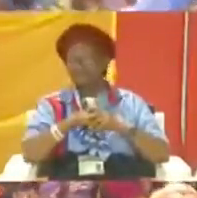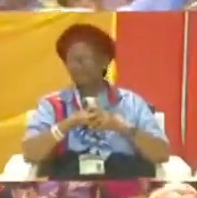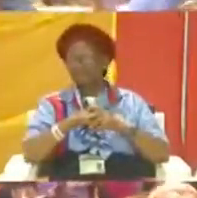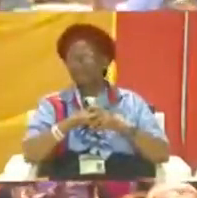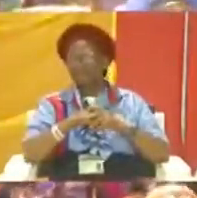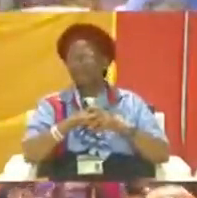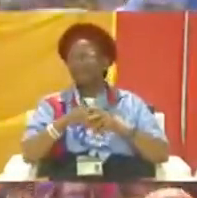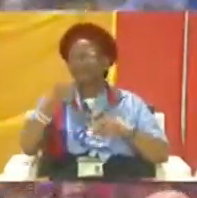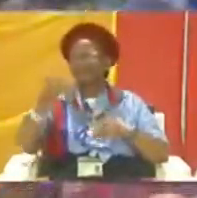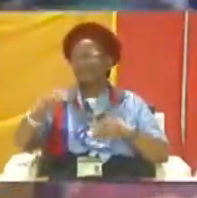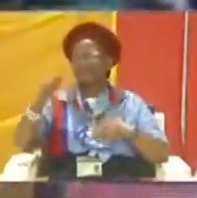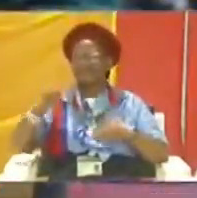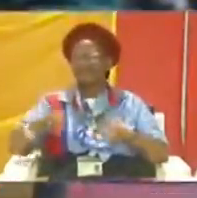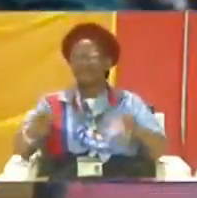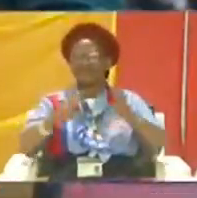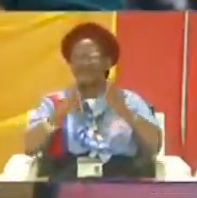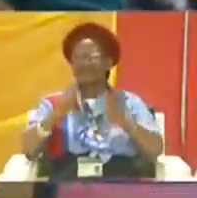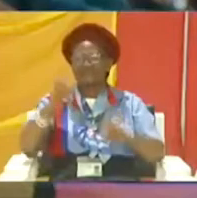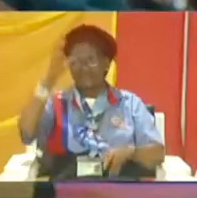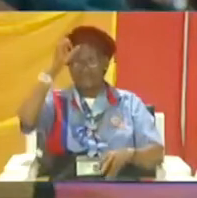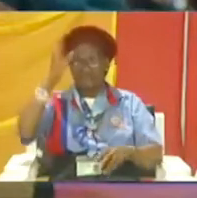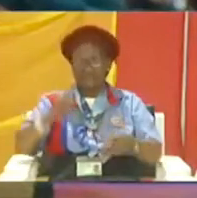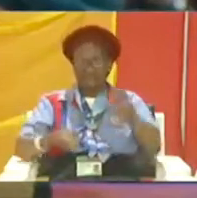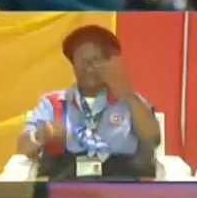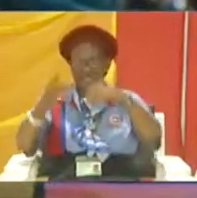Anyway, the devil came and stole the son.